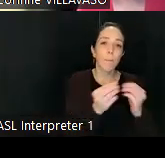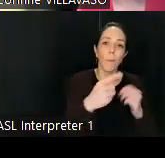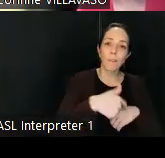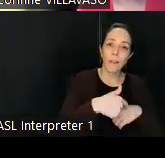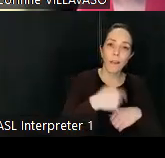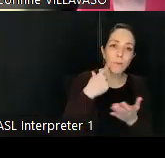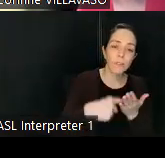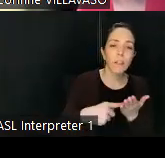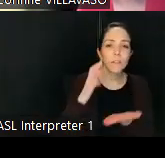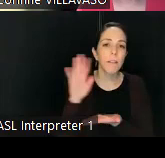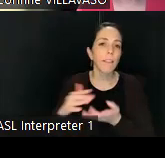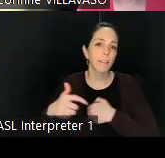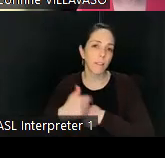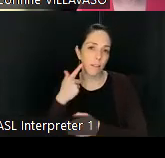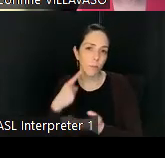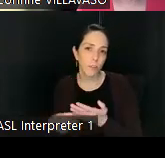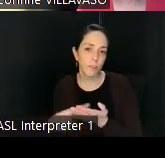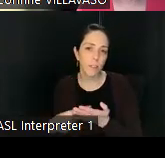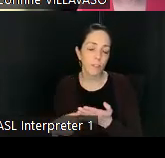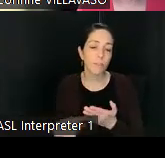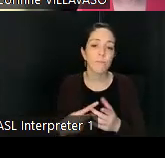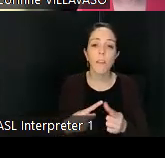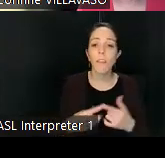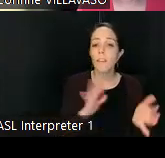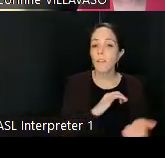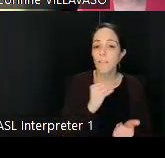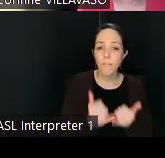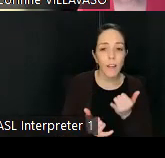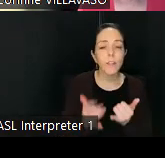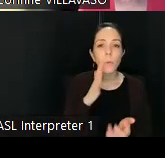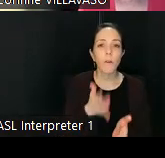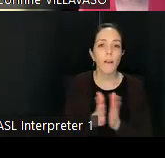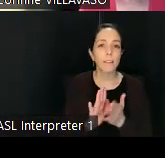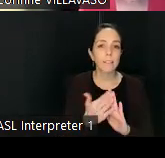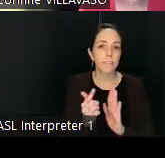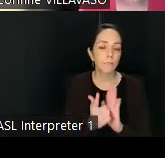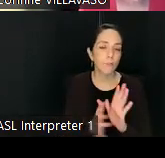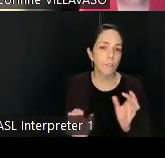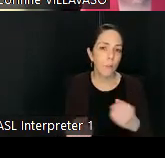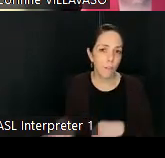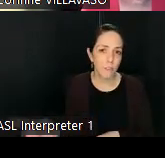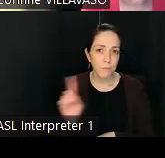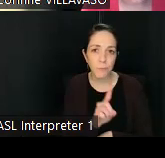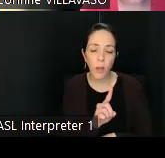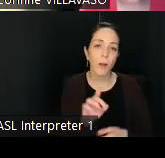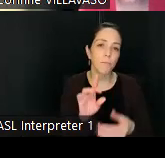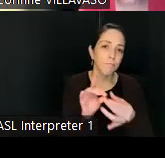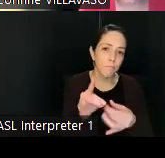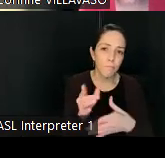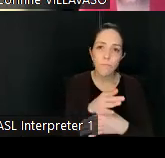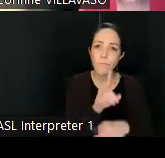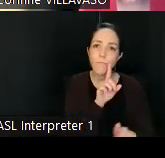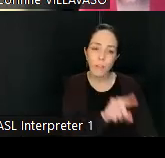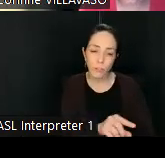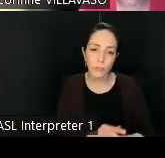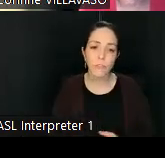the city attorney's office to try and get as many answers as possible to the, I think it was just two legal questions that we flagged here, but one of them is obviously a